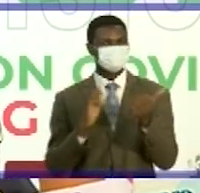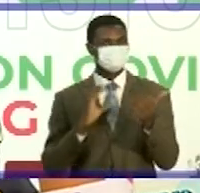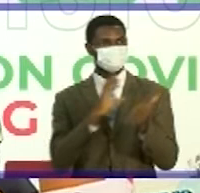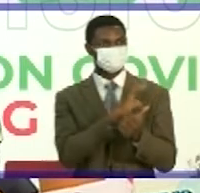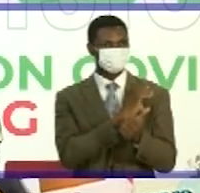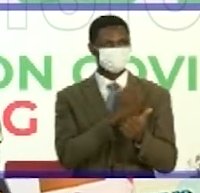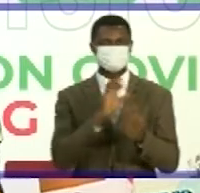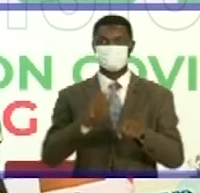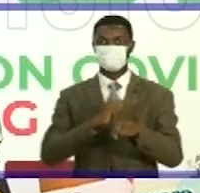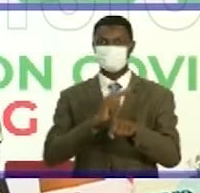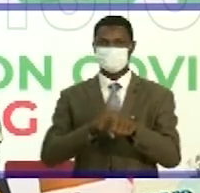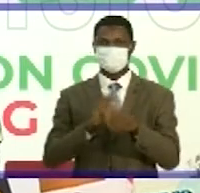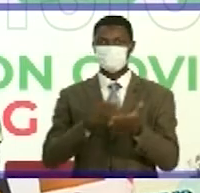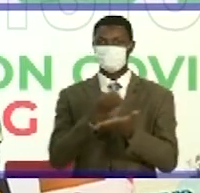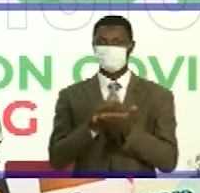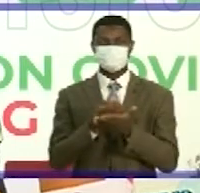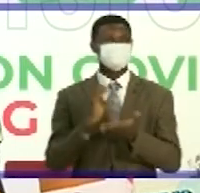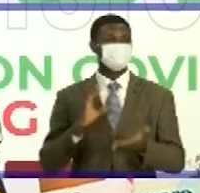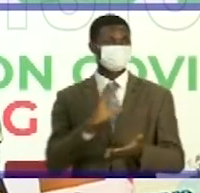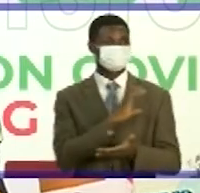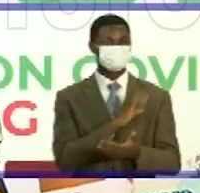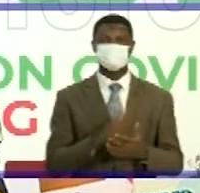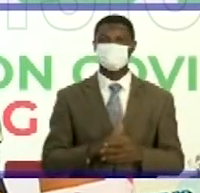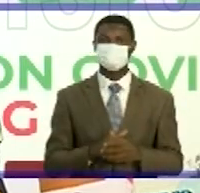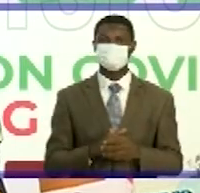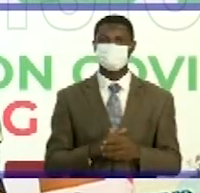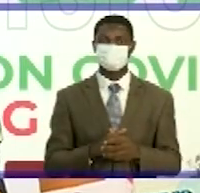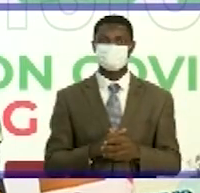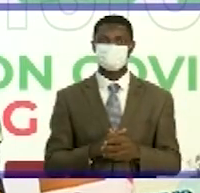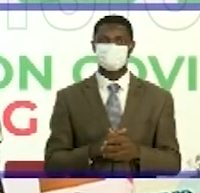National Economic Council, where there are about